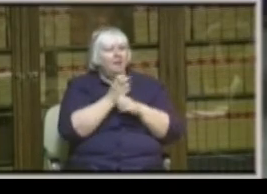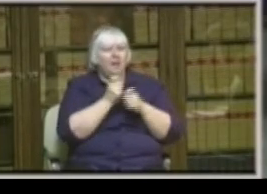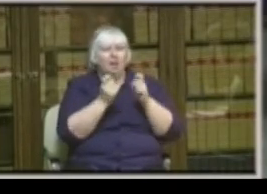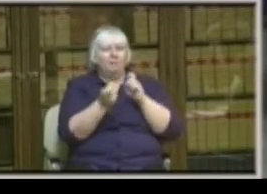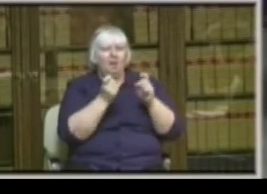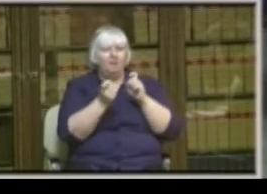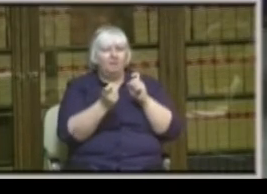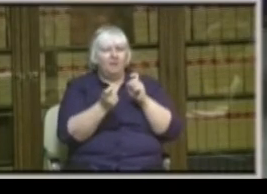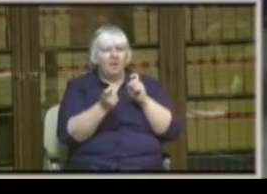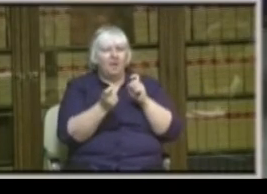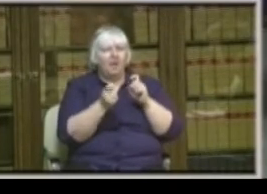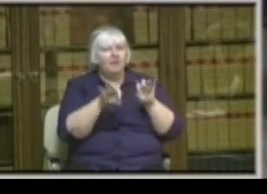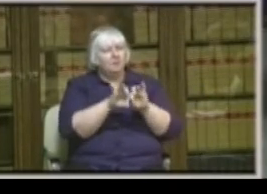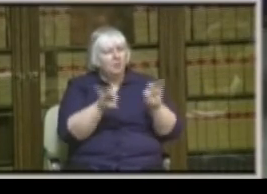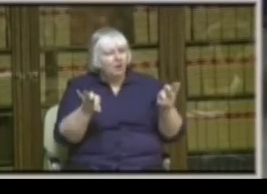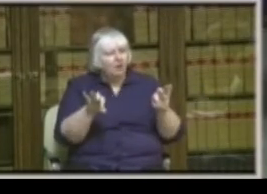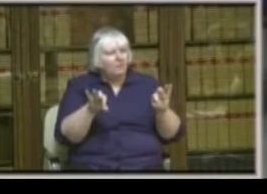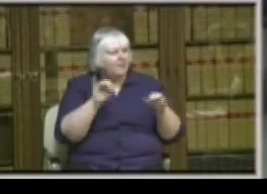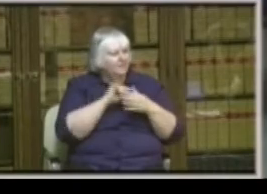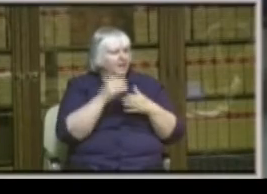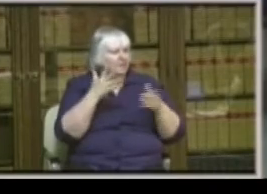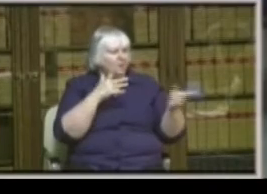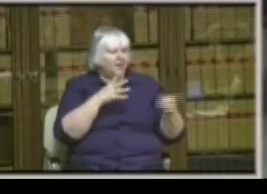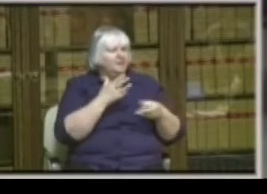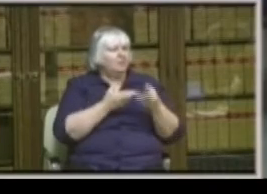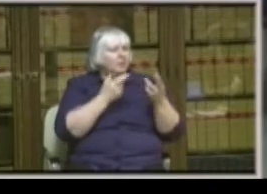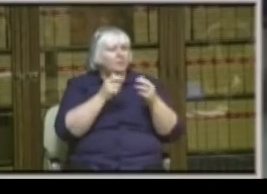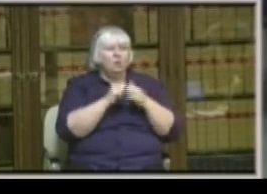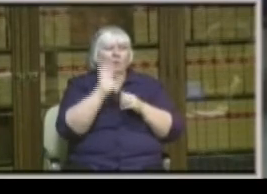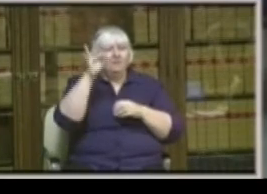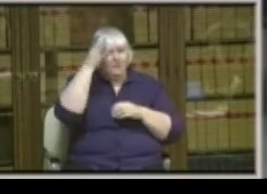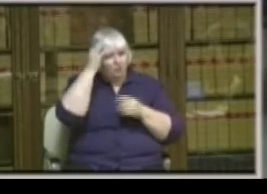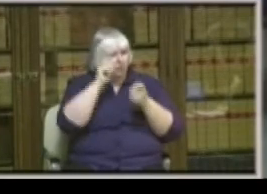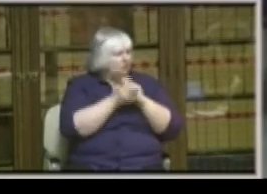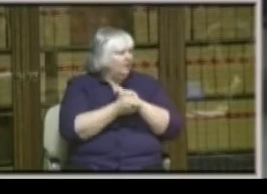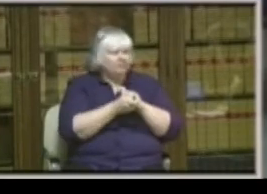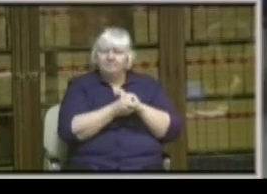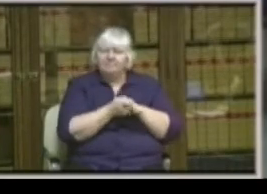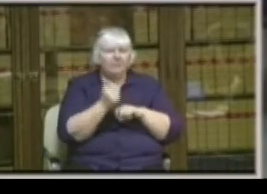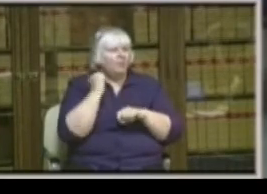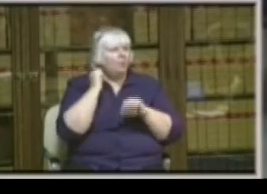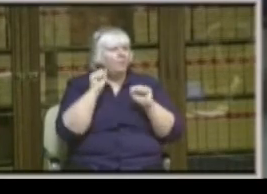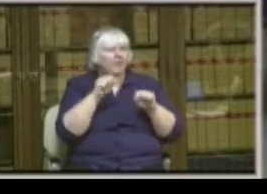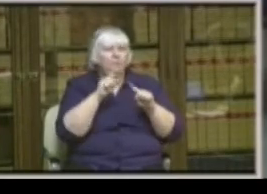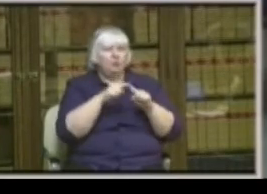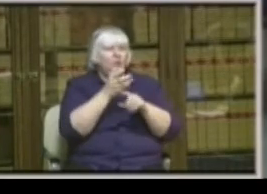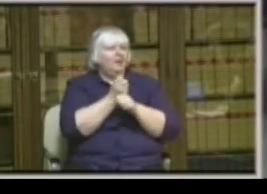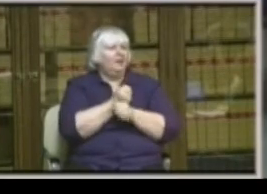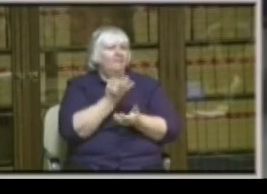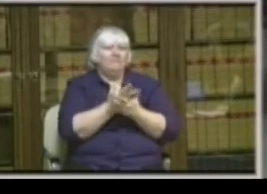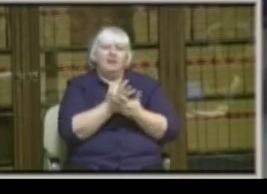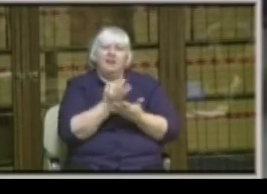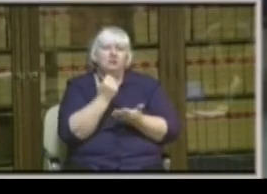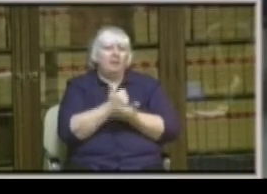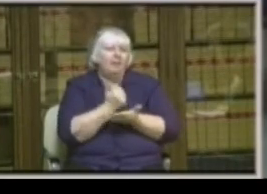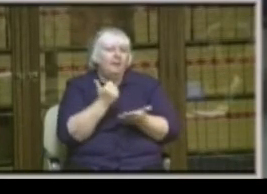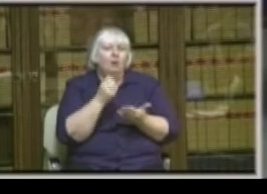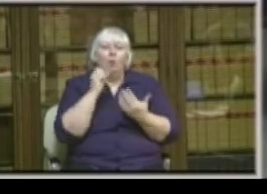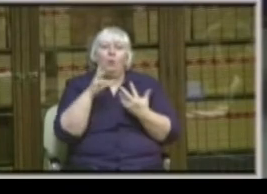that's what Representative Gelser was referring to, is with federal changes, they won't be eligible for financial aid